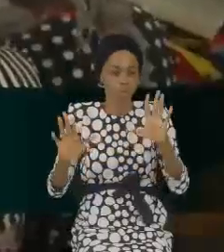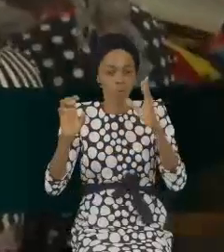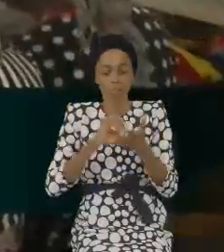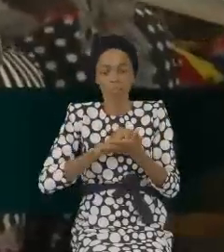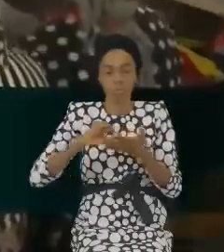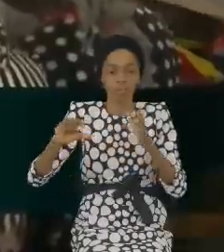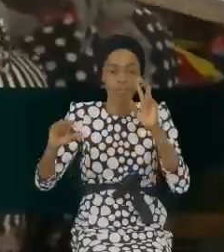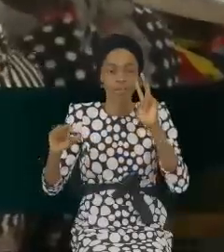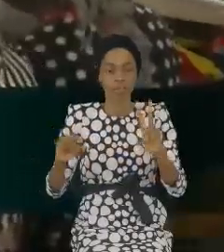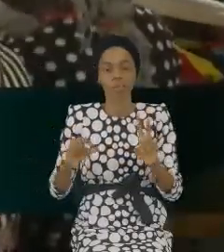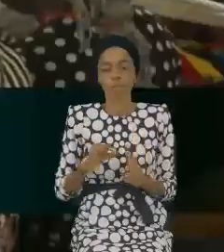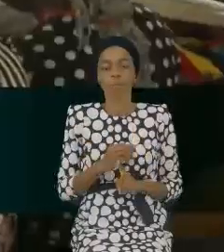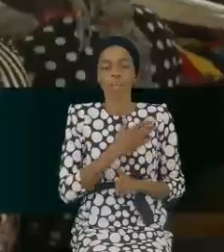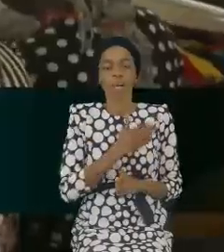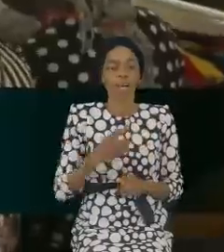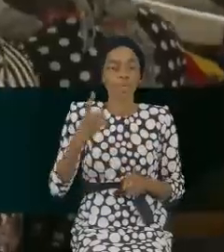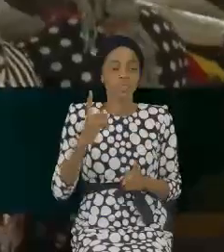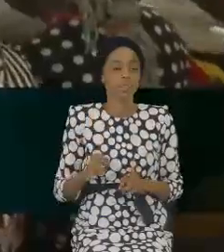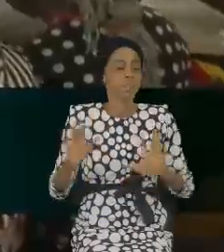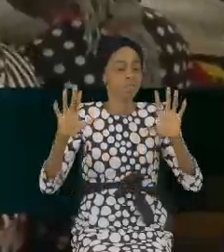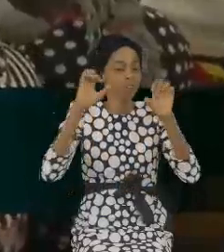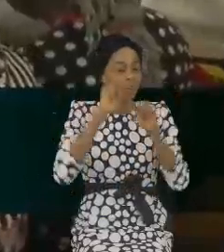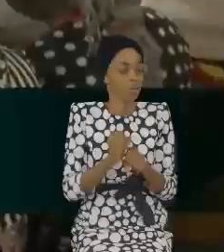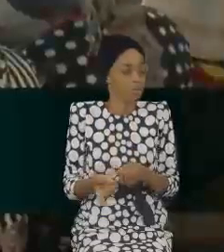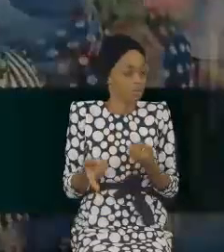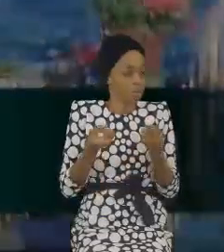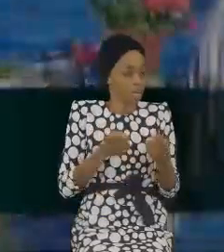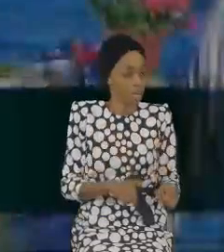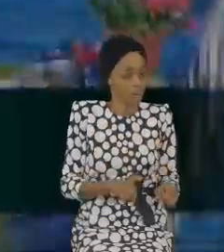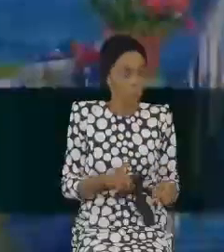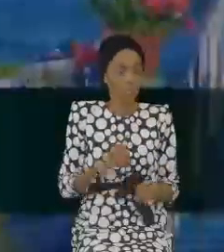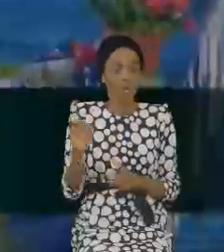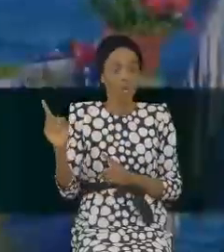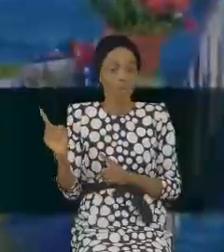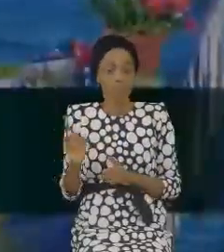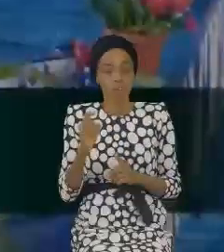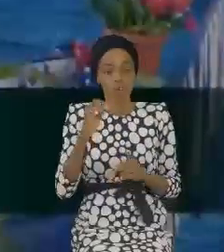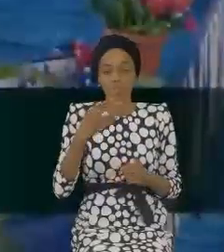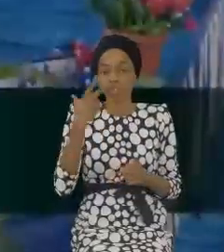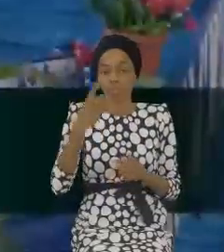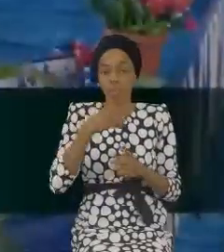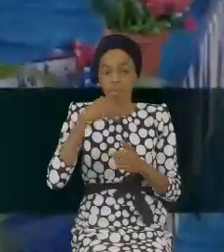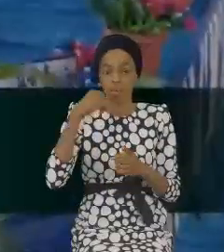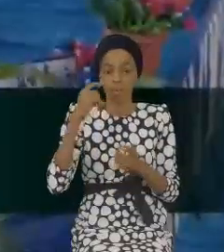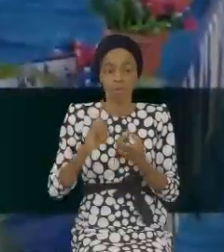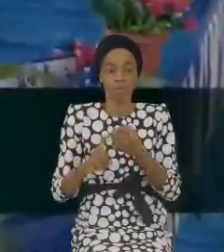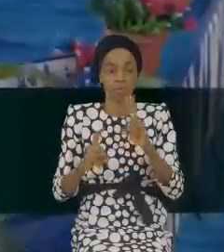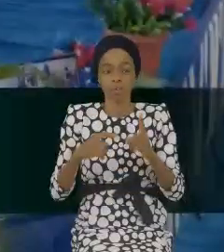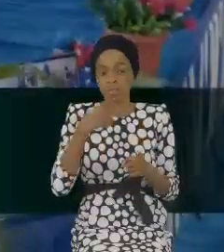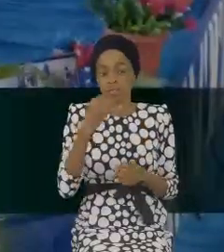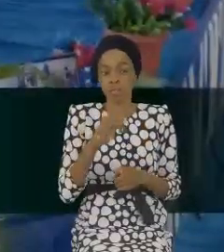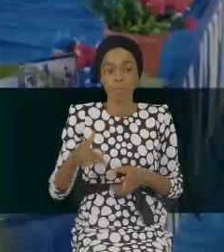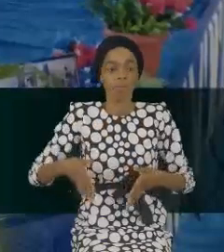it says, and the sign or the wonder come to pass, whereof he spake unto thee,